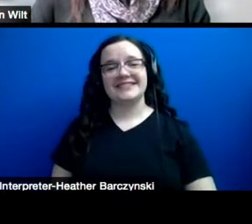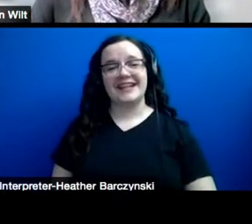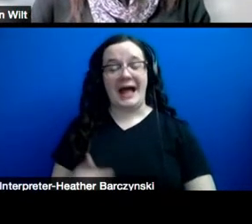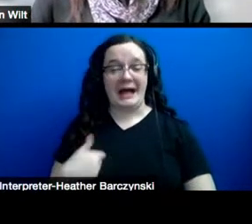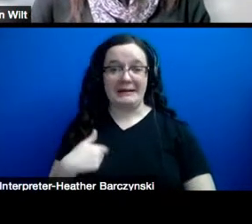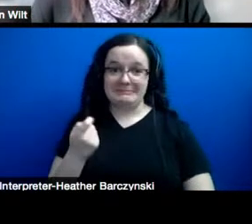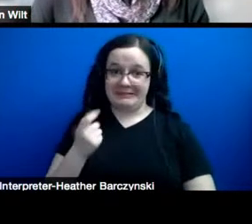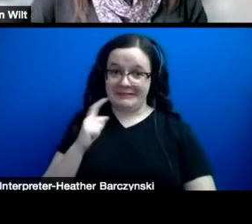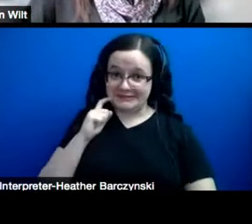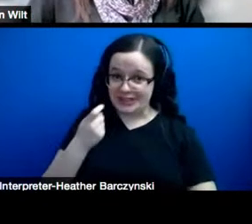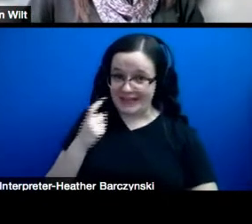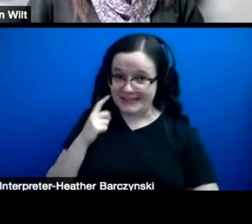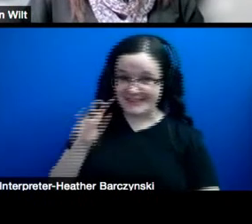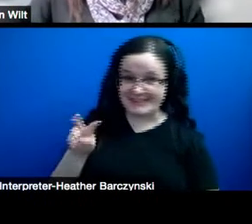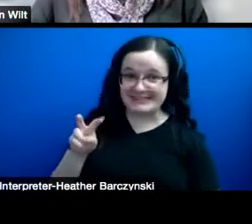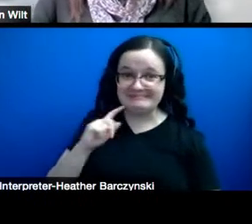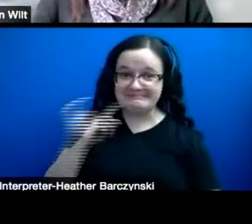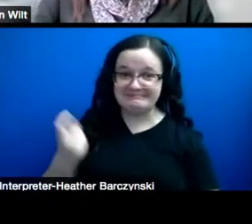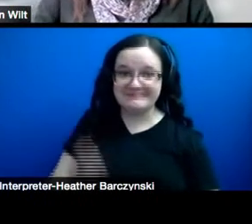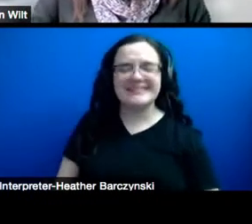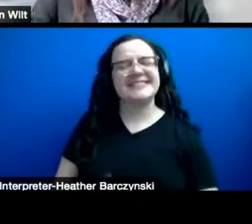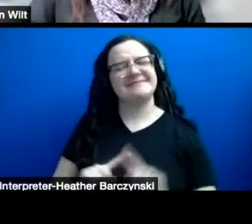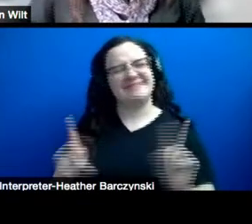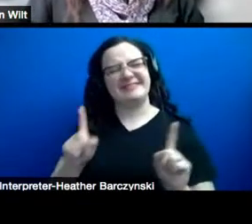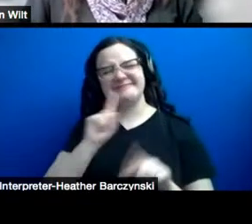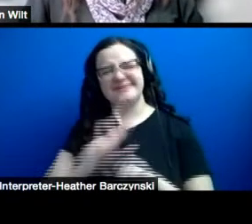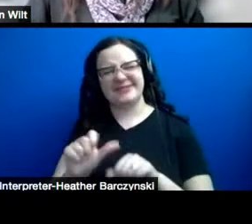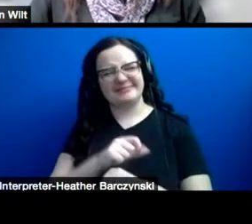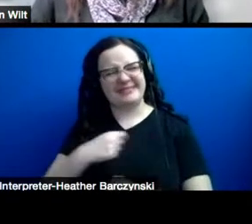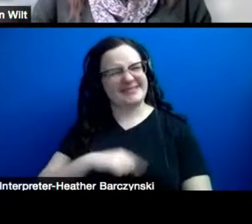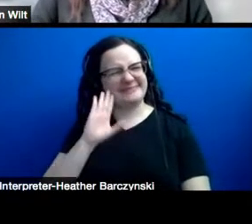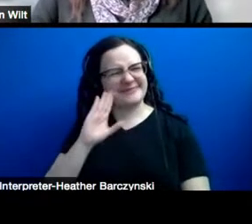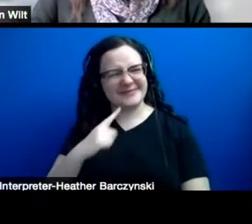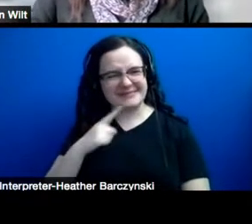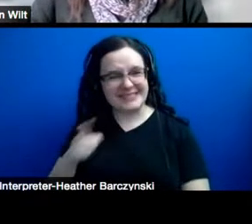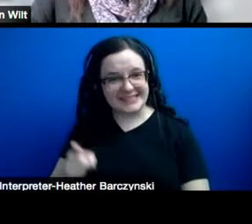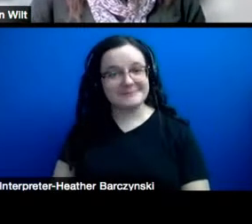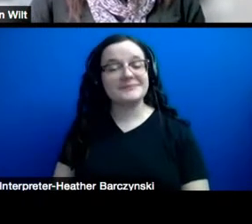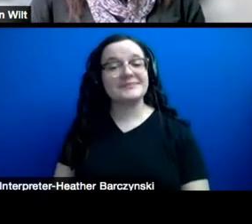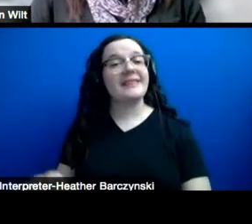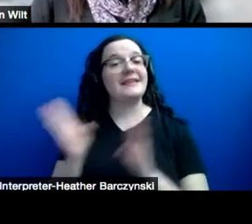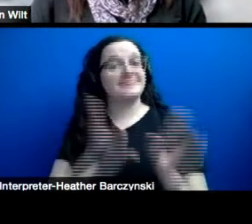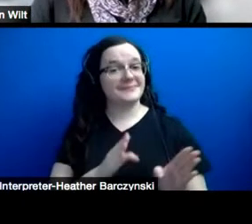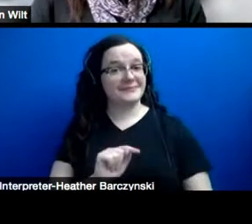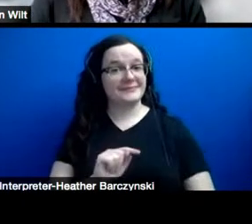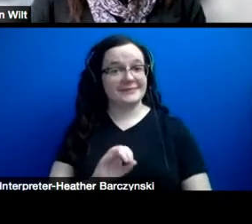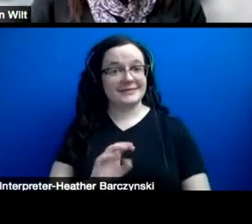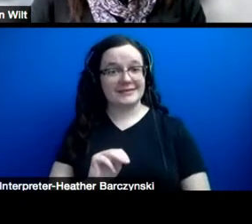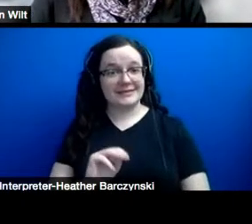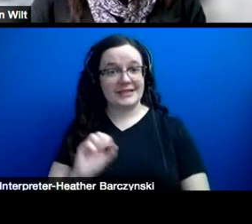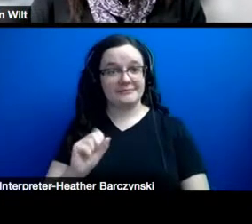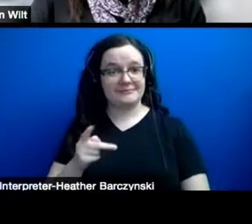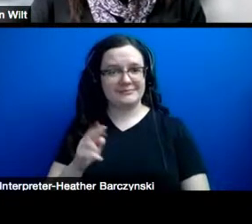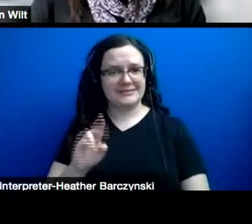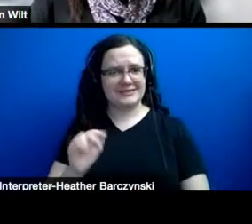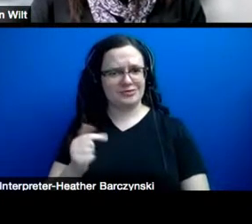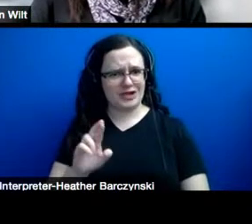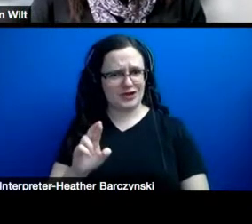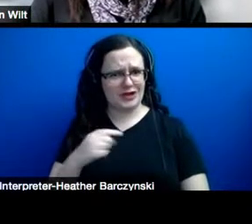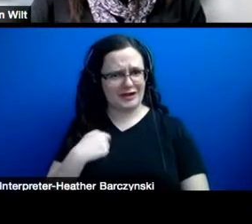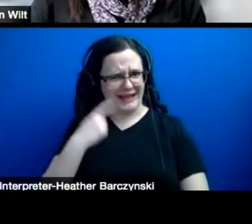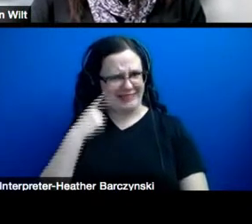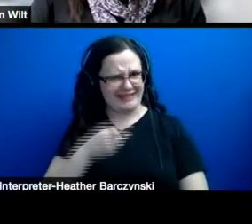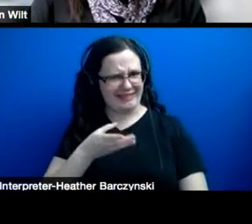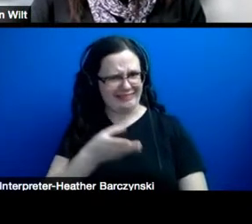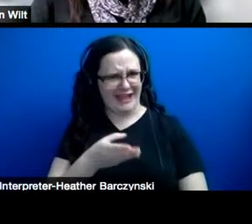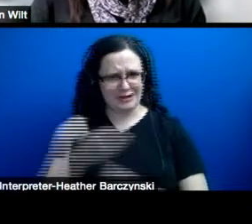envious, but she will truly be missed. Tim Springer, I think he's been there